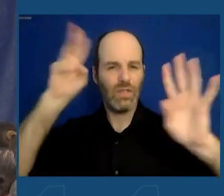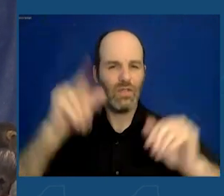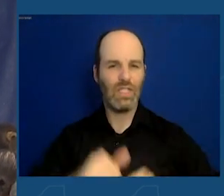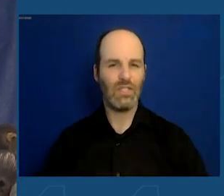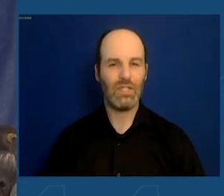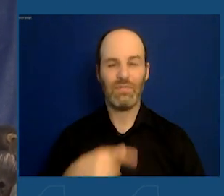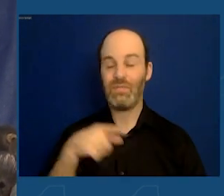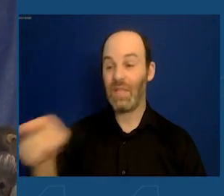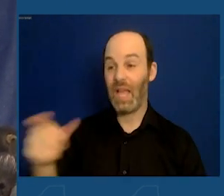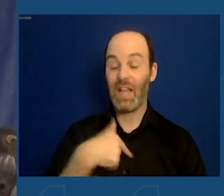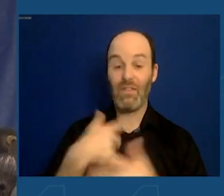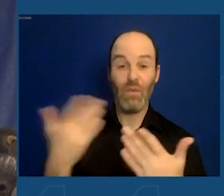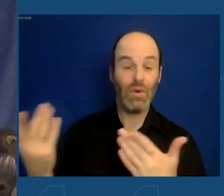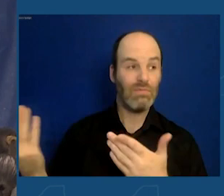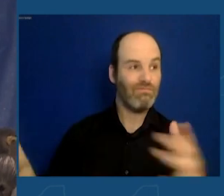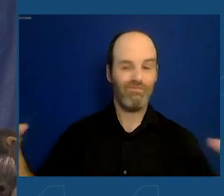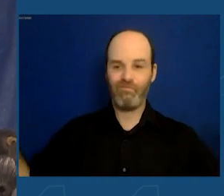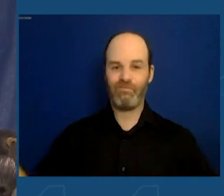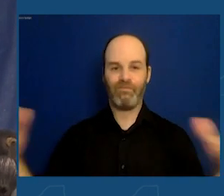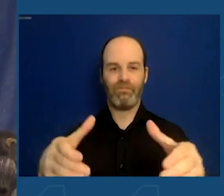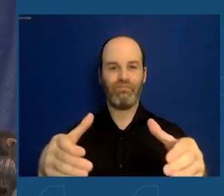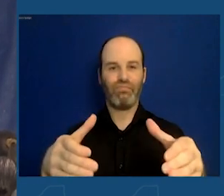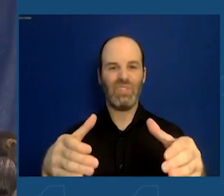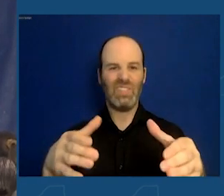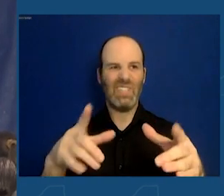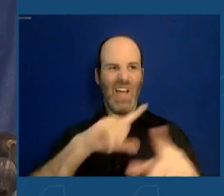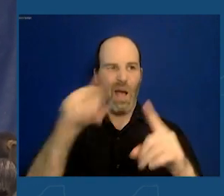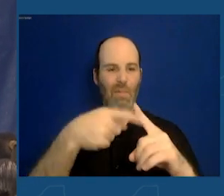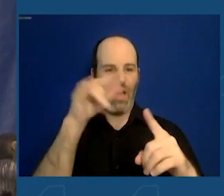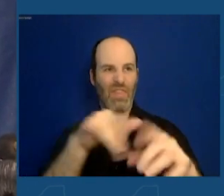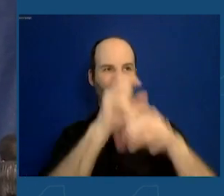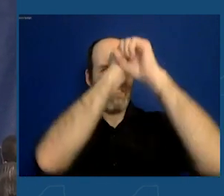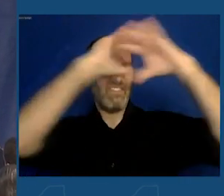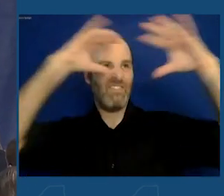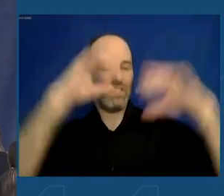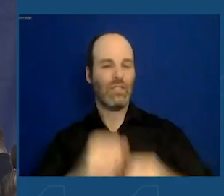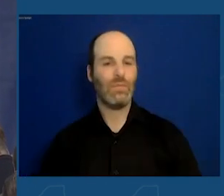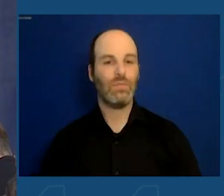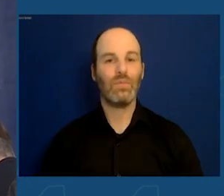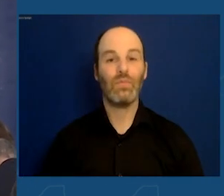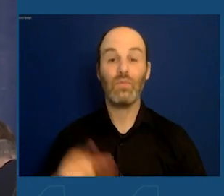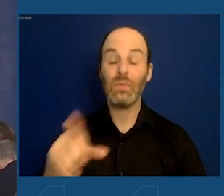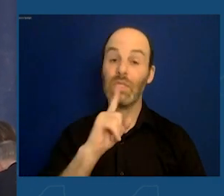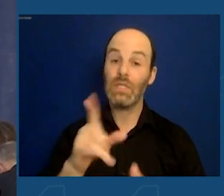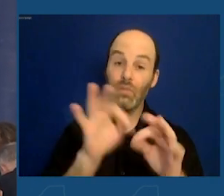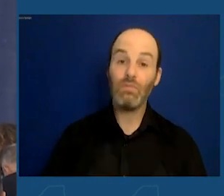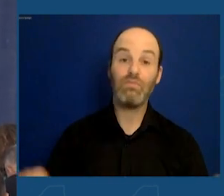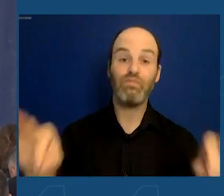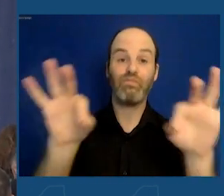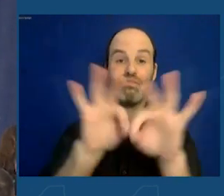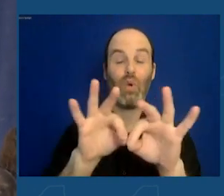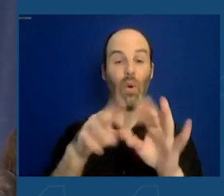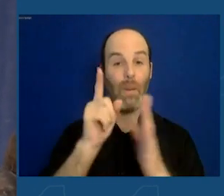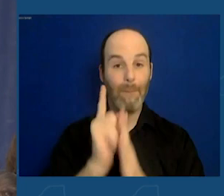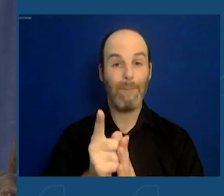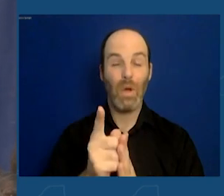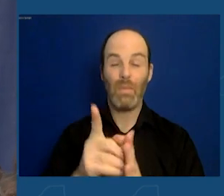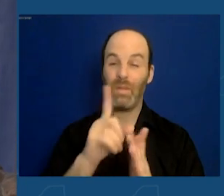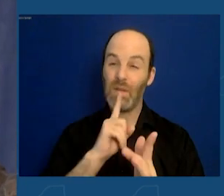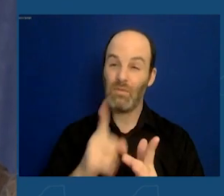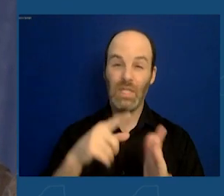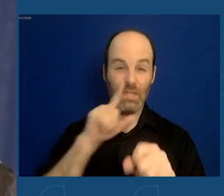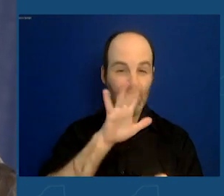bringing all of us together around this shared vision. It is a significant milestone that further cements the Mohawk